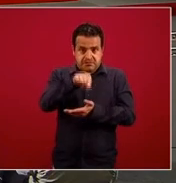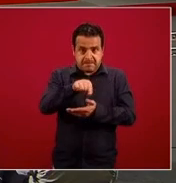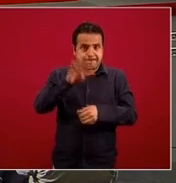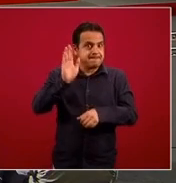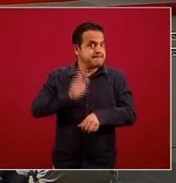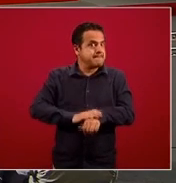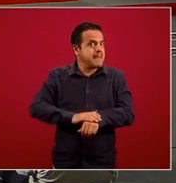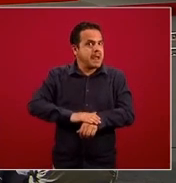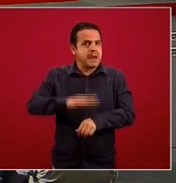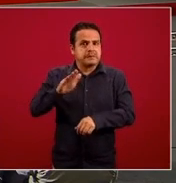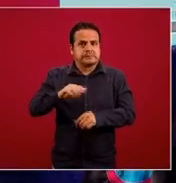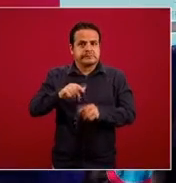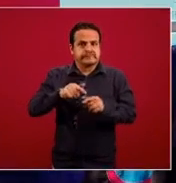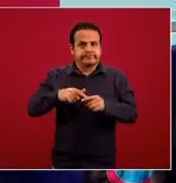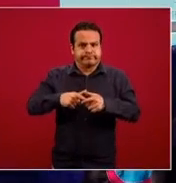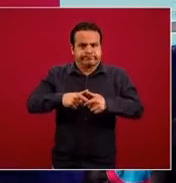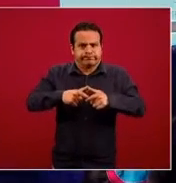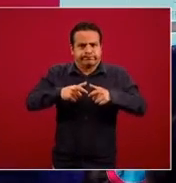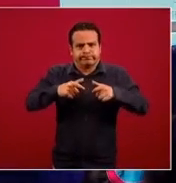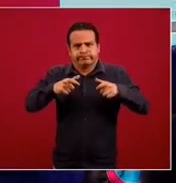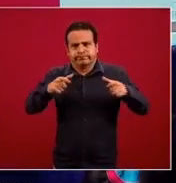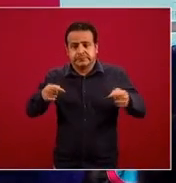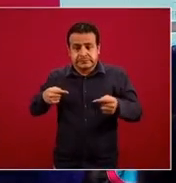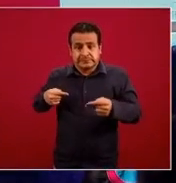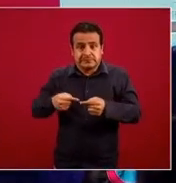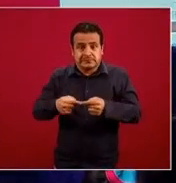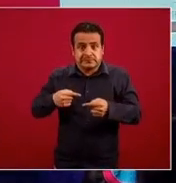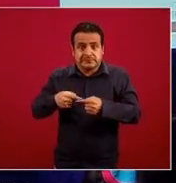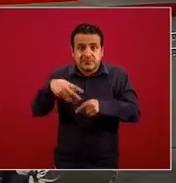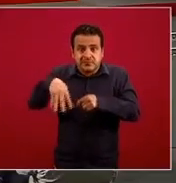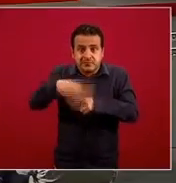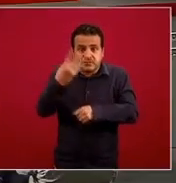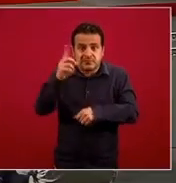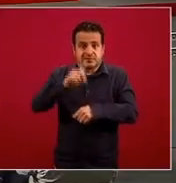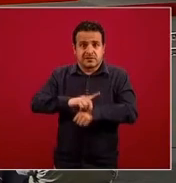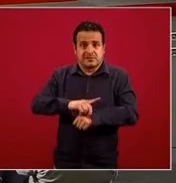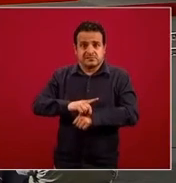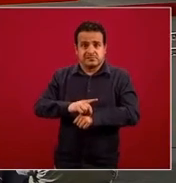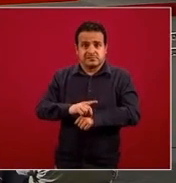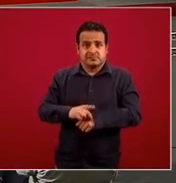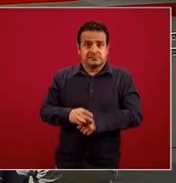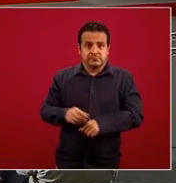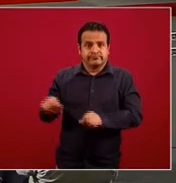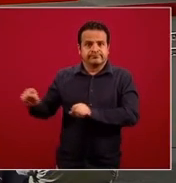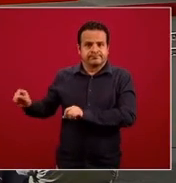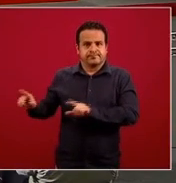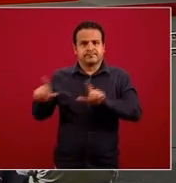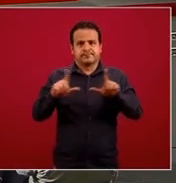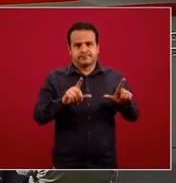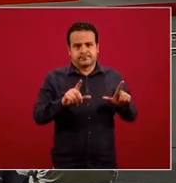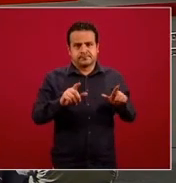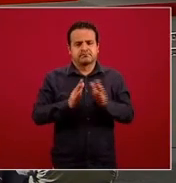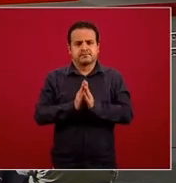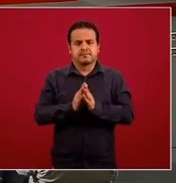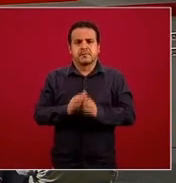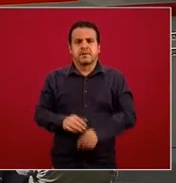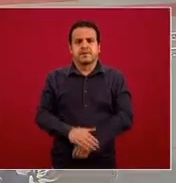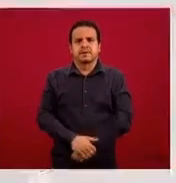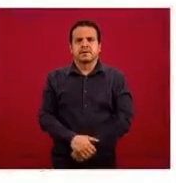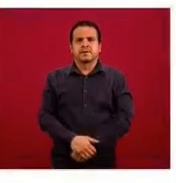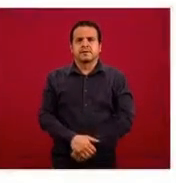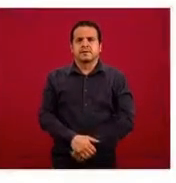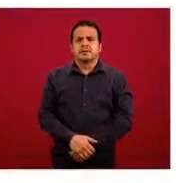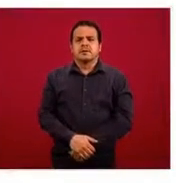states with a high number of cases since the beginning of the pandemic. We're talking about Baja California, Quintana